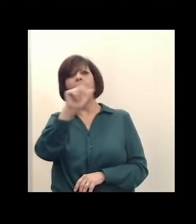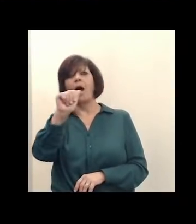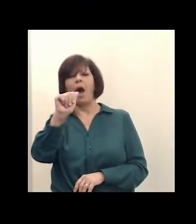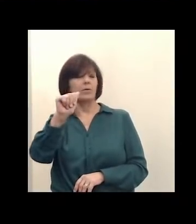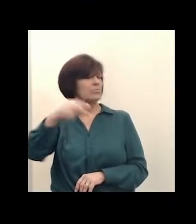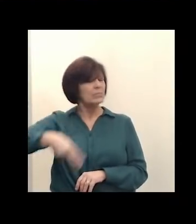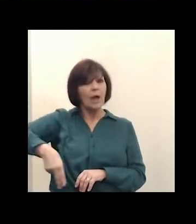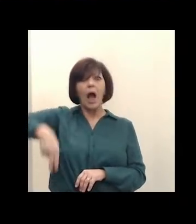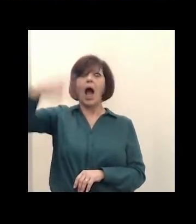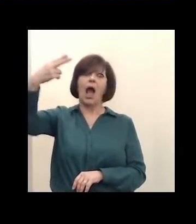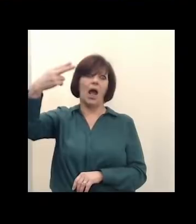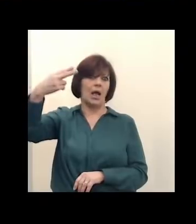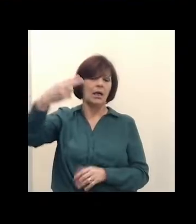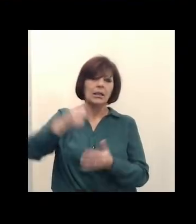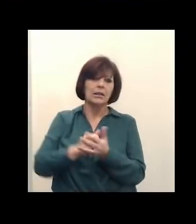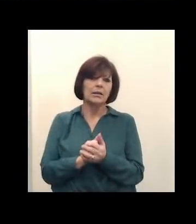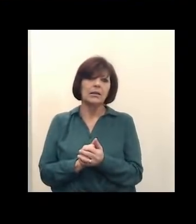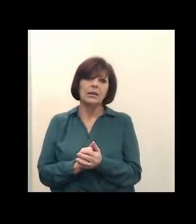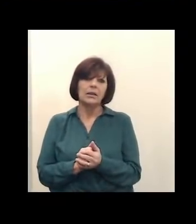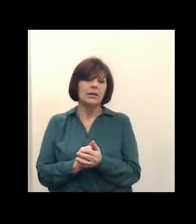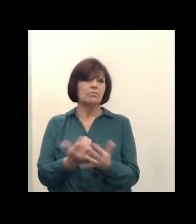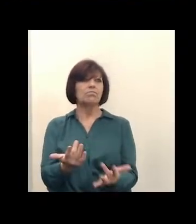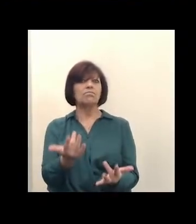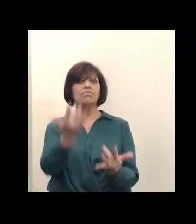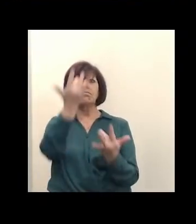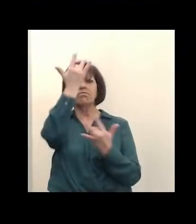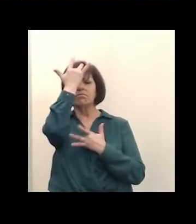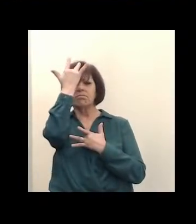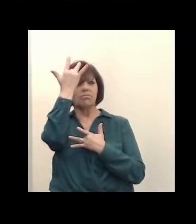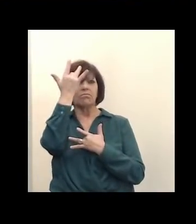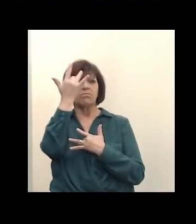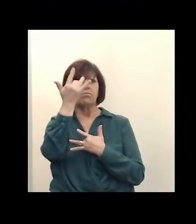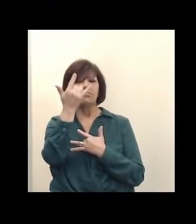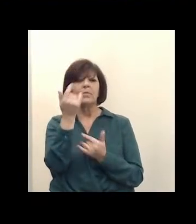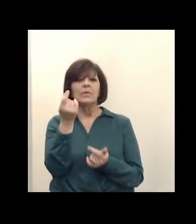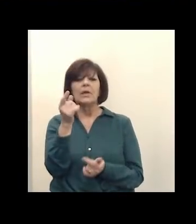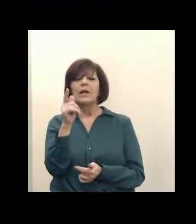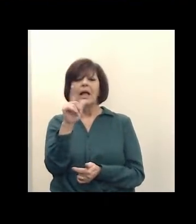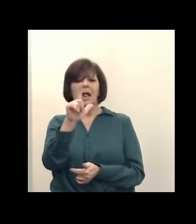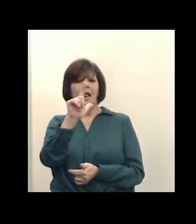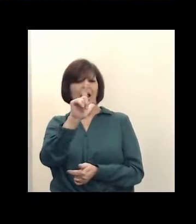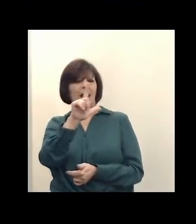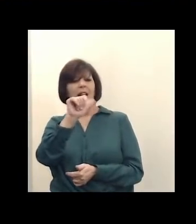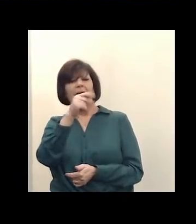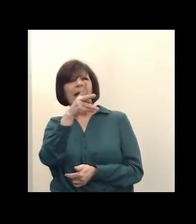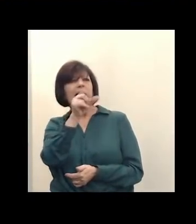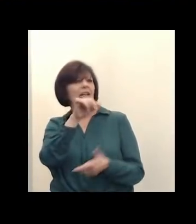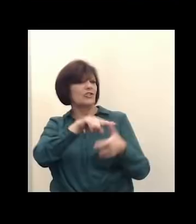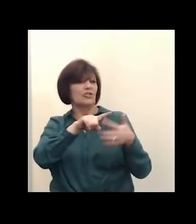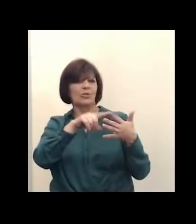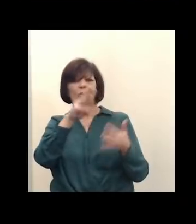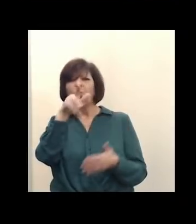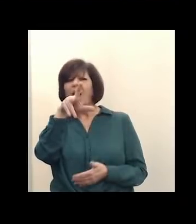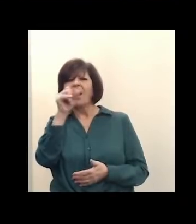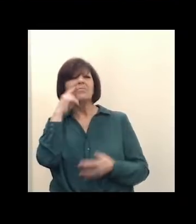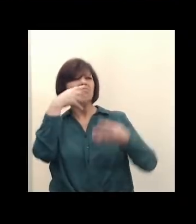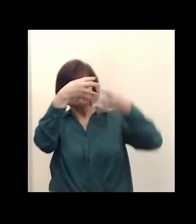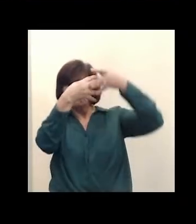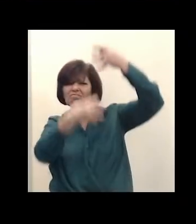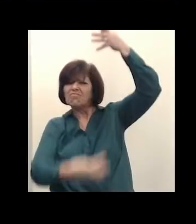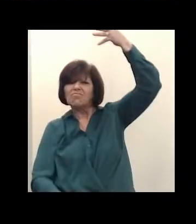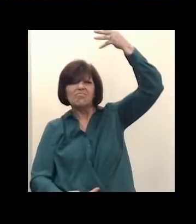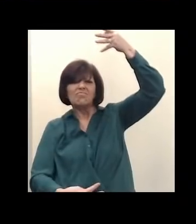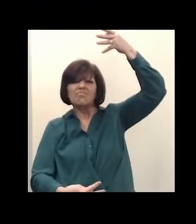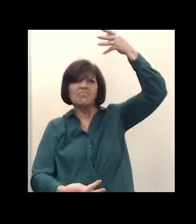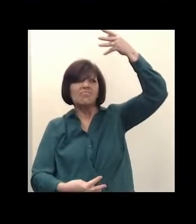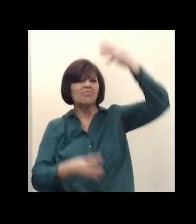100 residents caught a new COVID case in just 1 week alone. Lancaster, Wales, I mean, you look at it. Urban, just starting from the